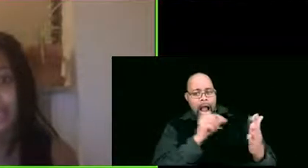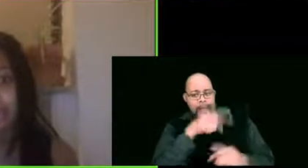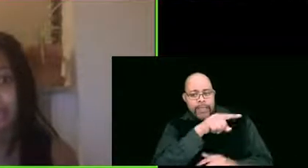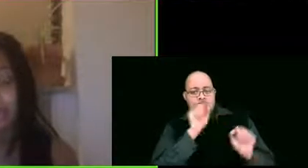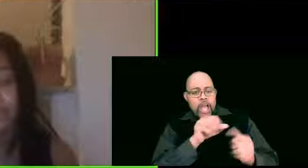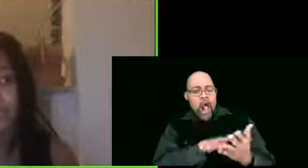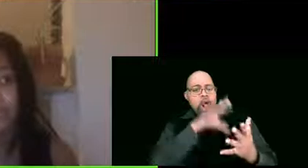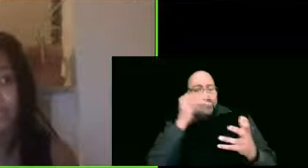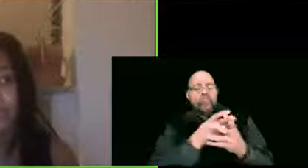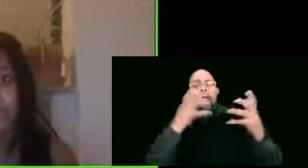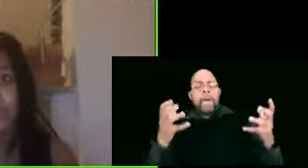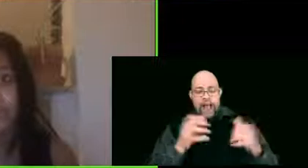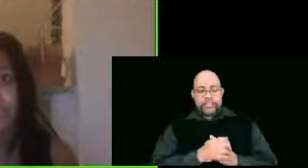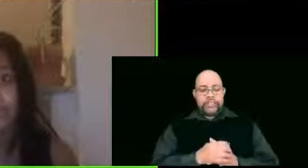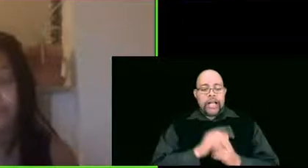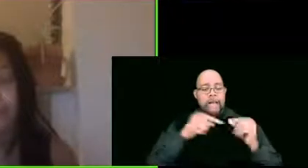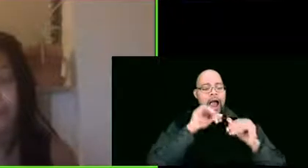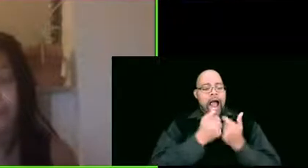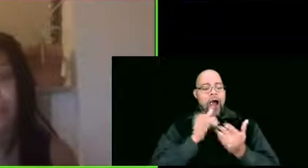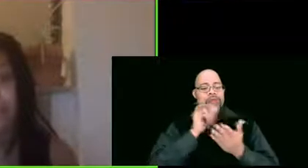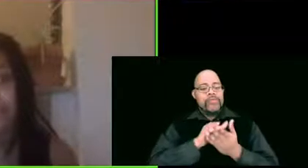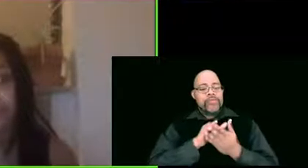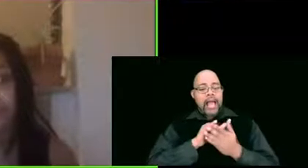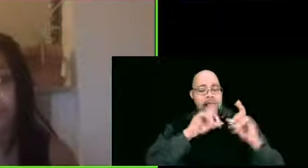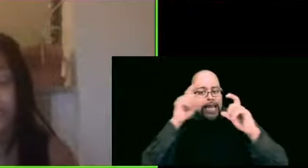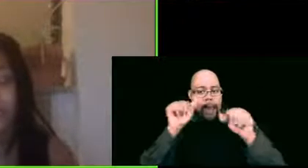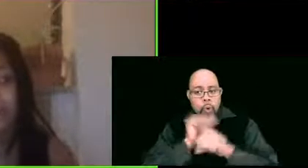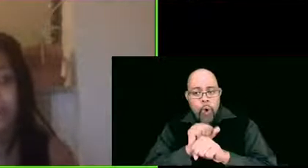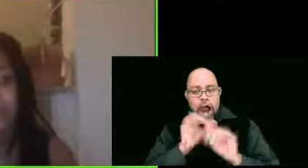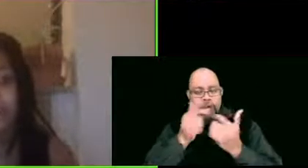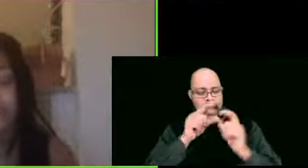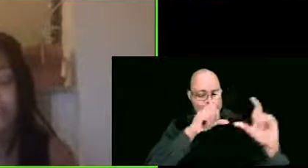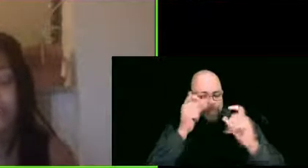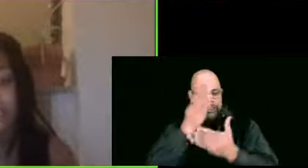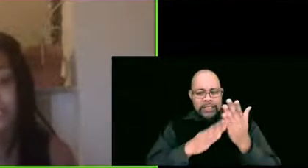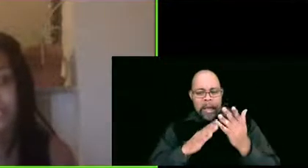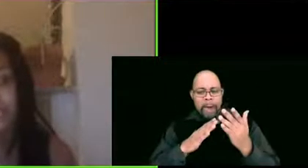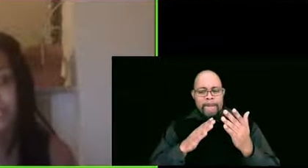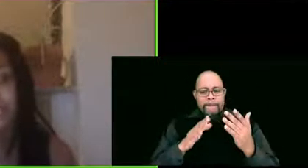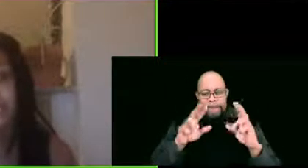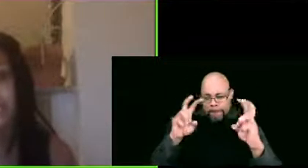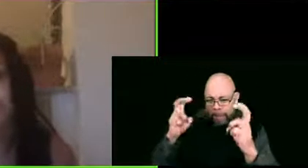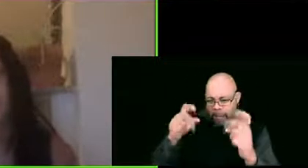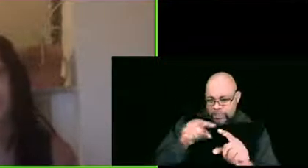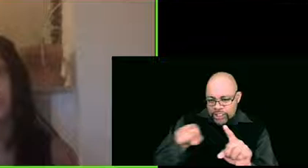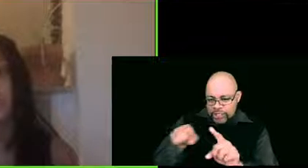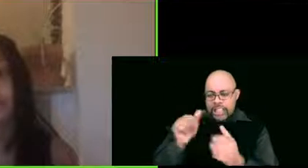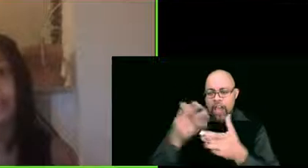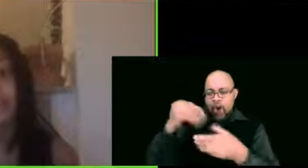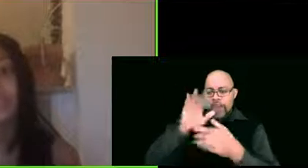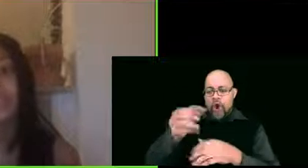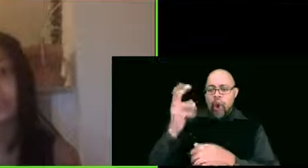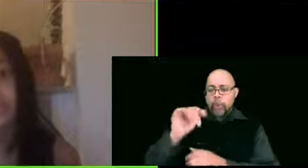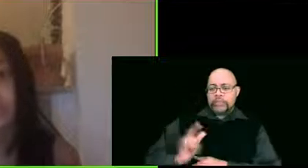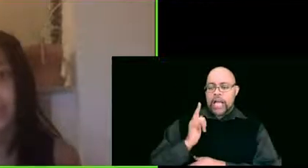how to imitate them, you can learn so much about how that camera works and how you can photograph certain subjects. And then you can